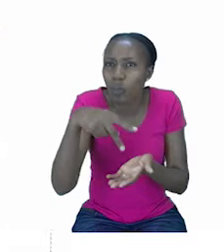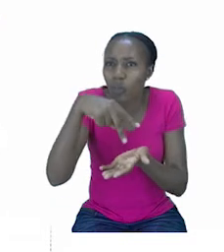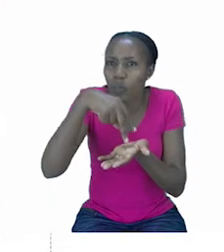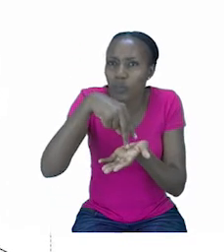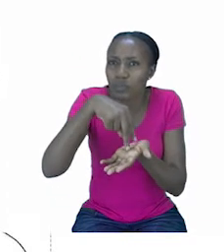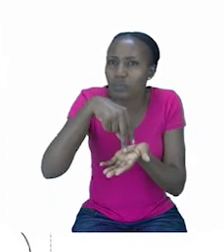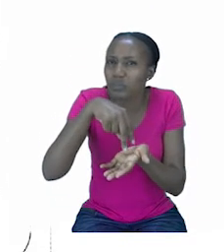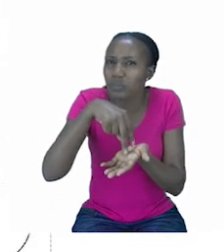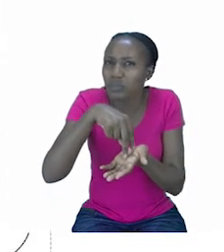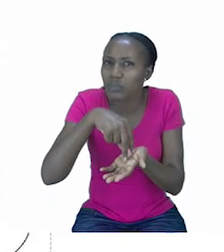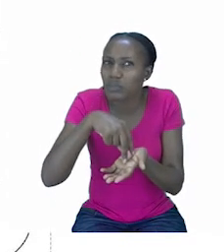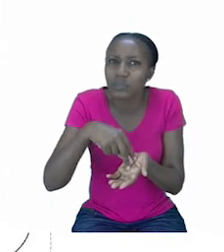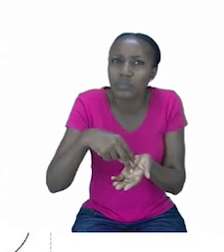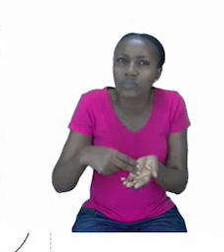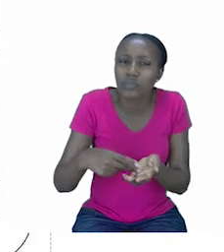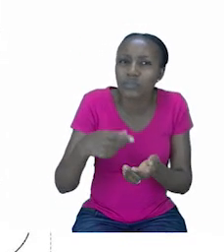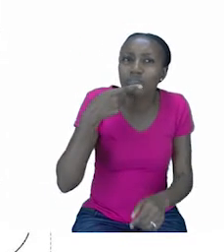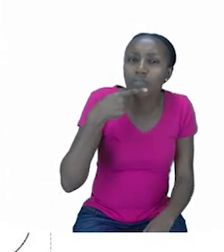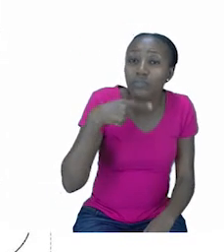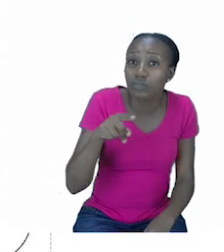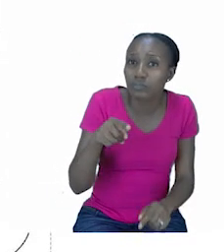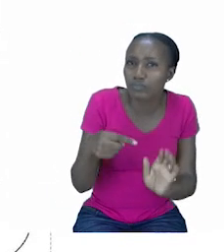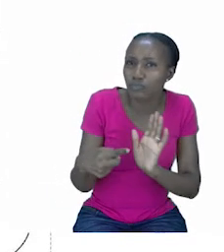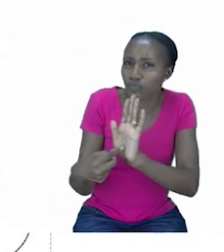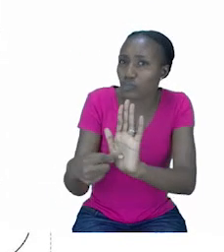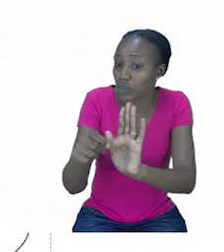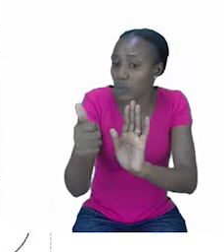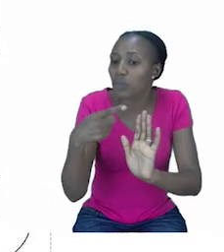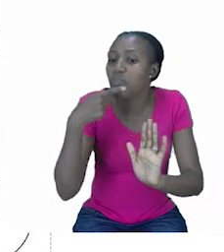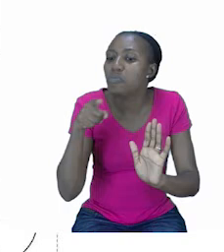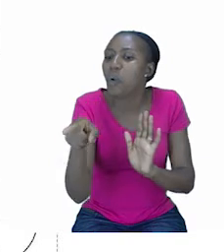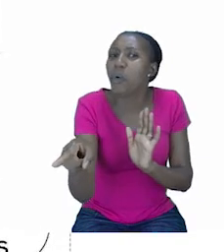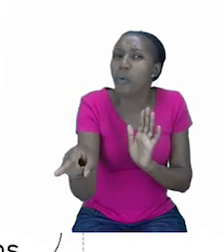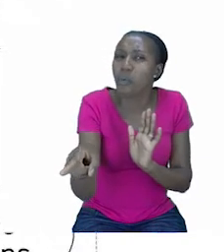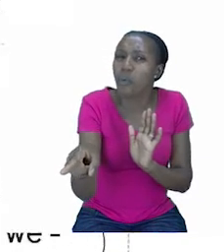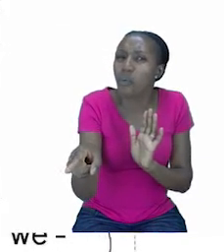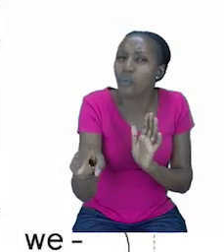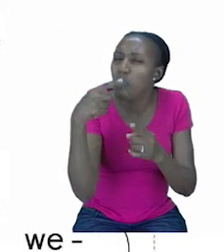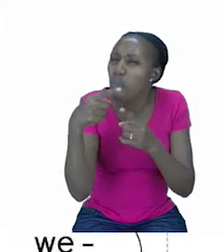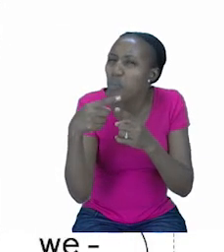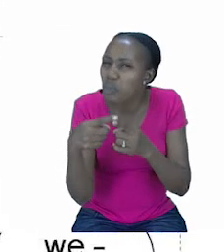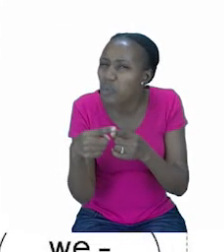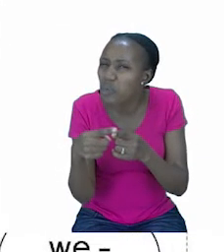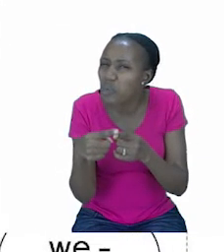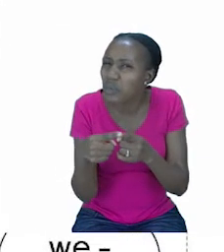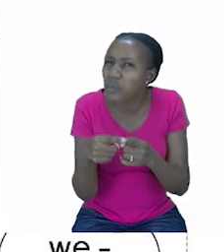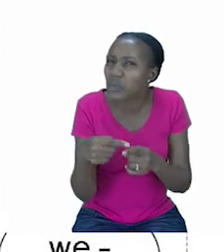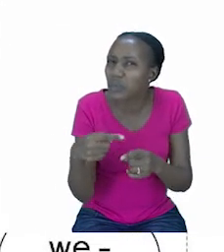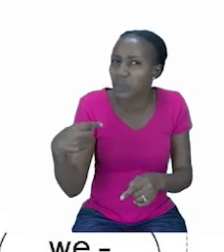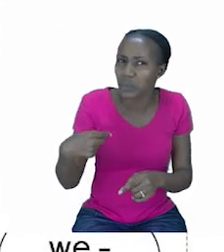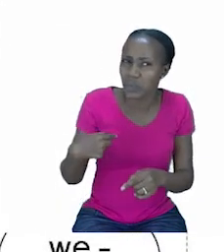pointing to another man. Now, do we say he or